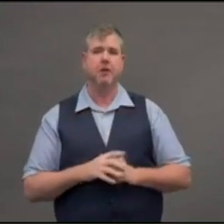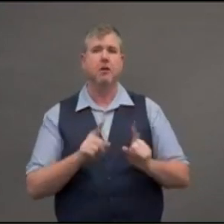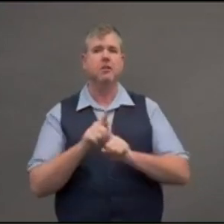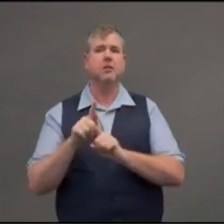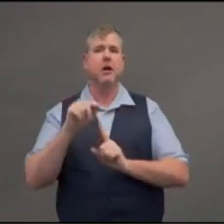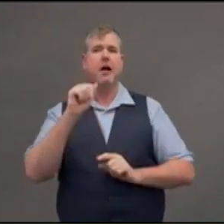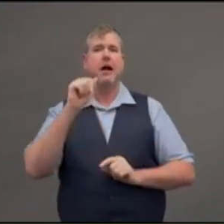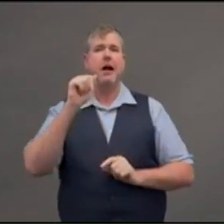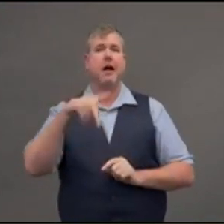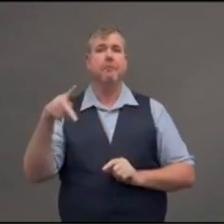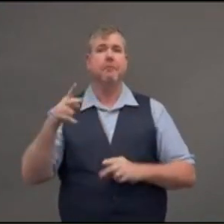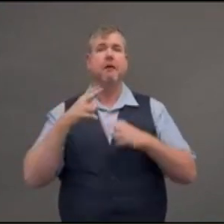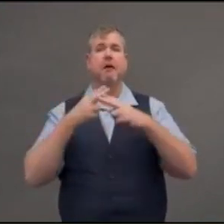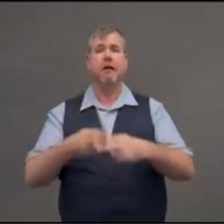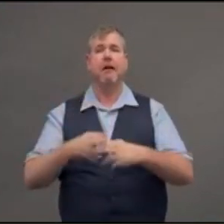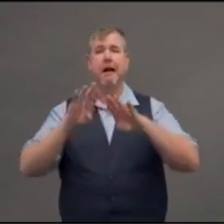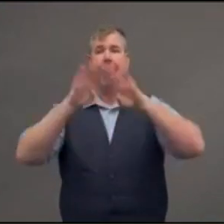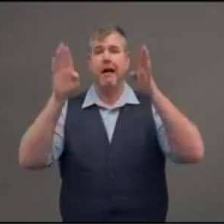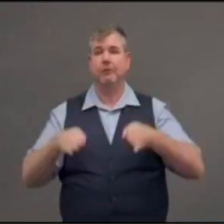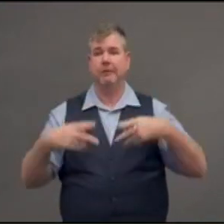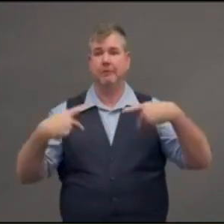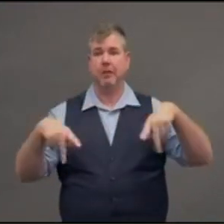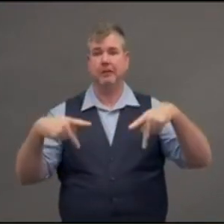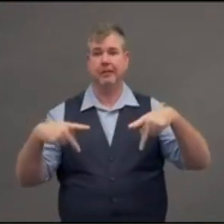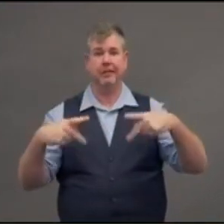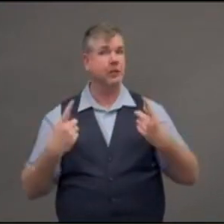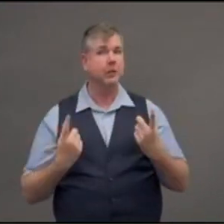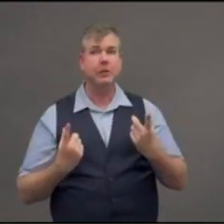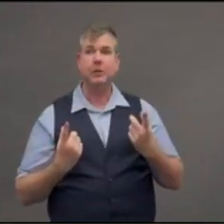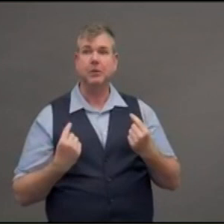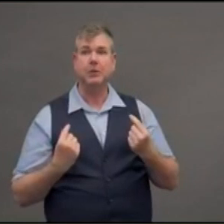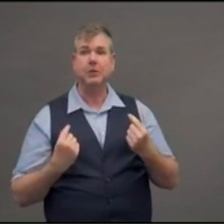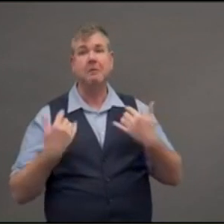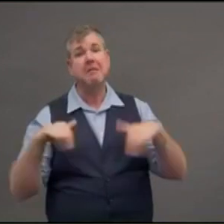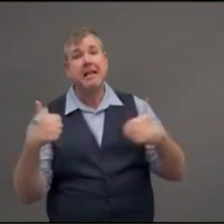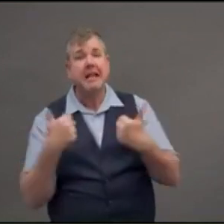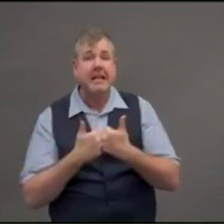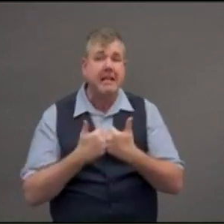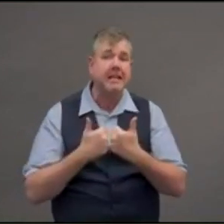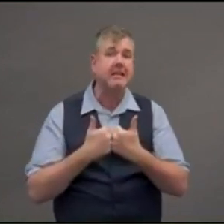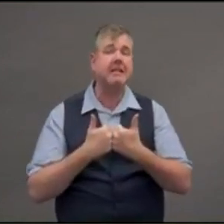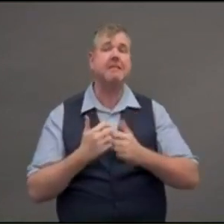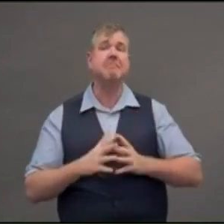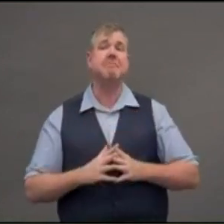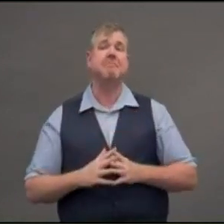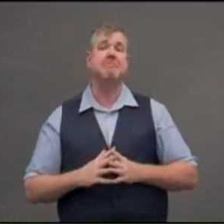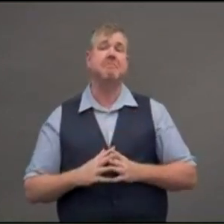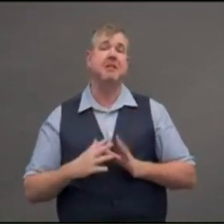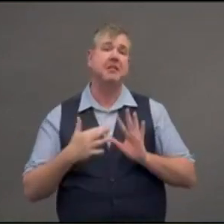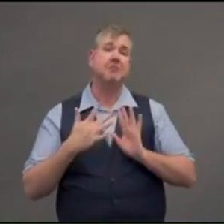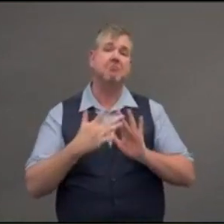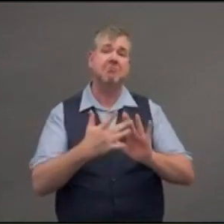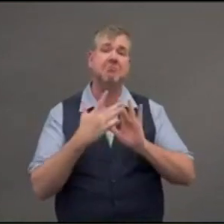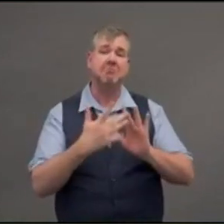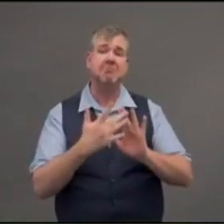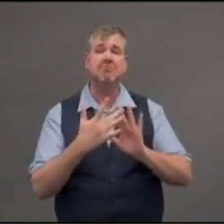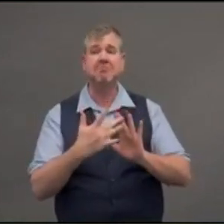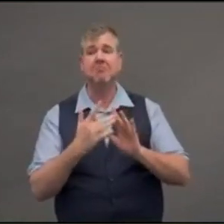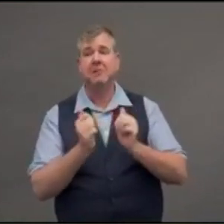can FaceTime in there and play games. So I've been staying in touch with my friends that way, as well as how Daniela had